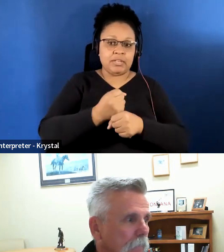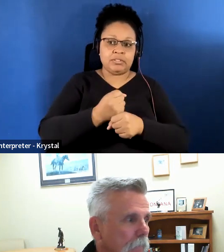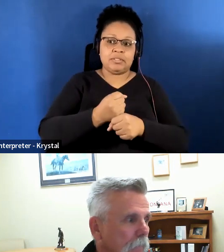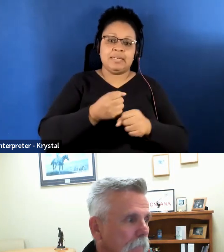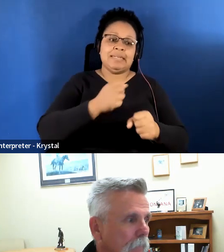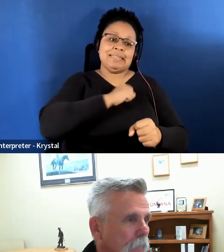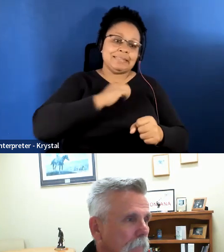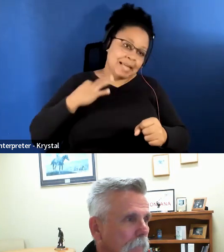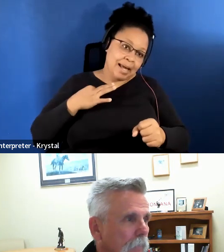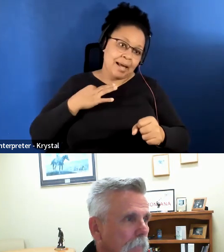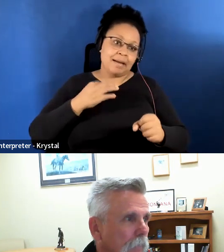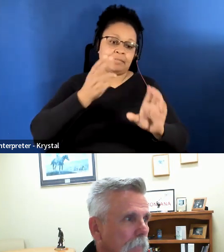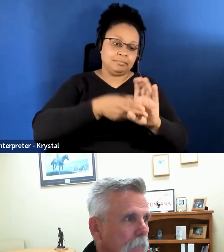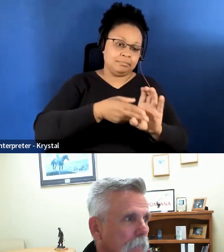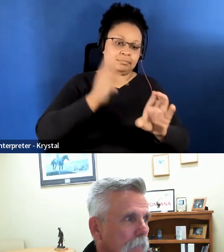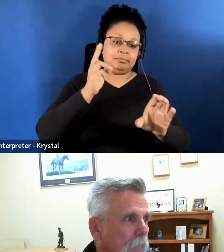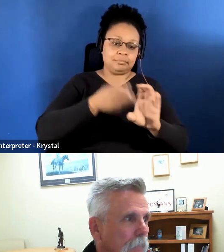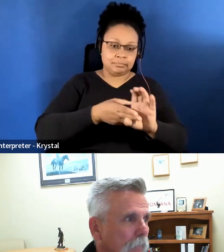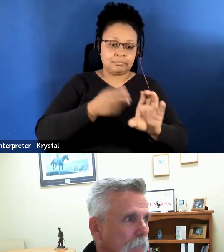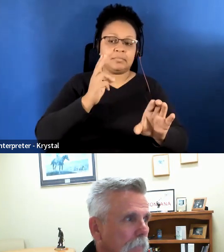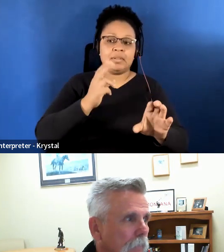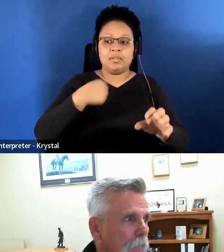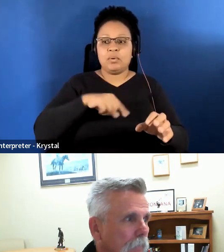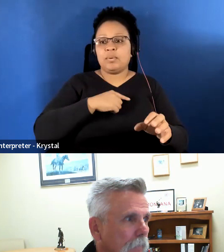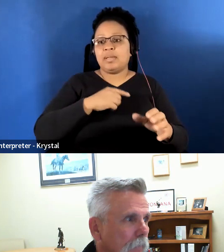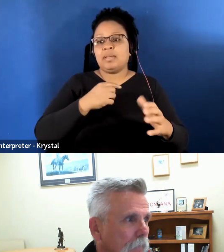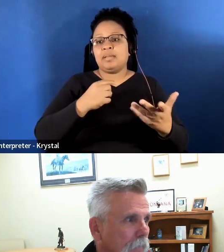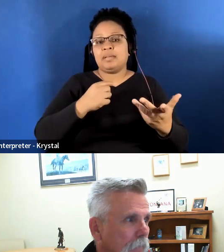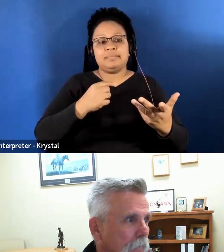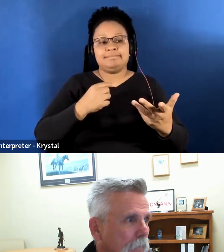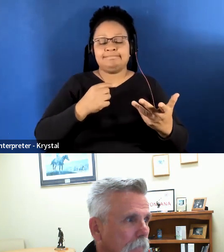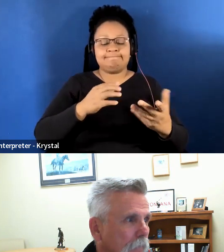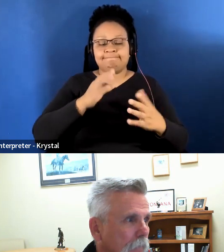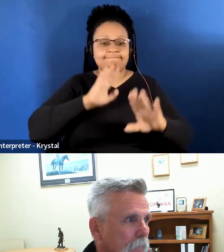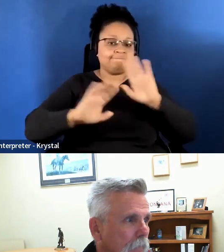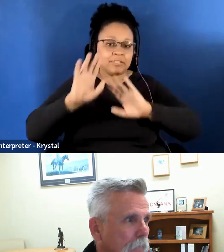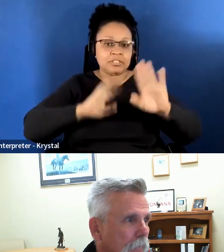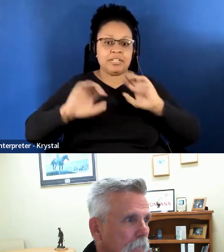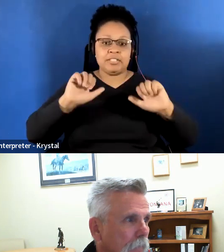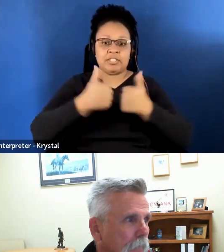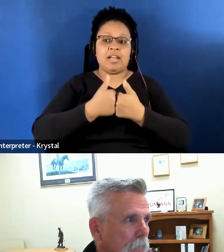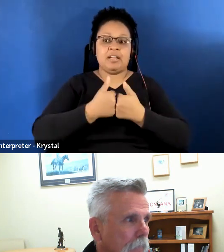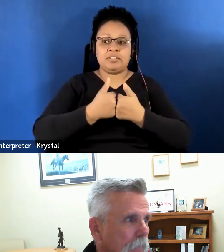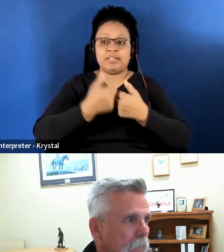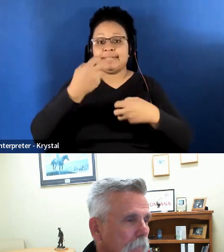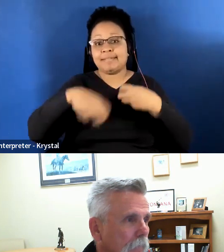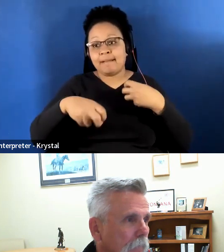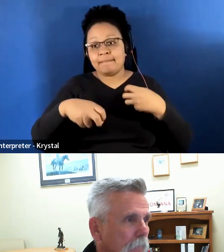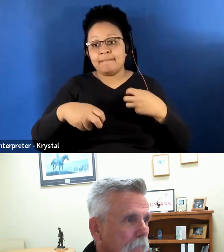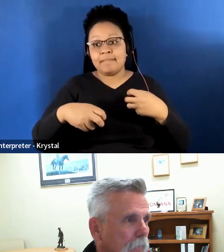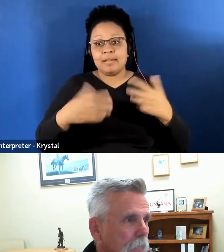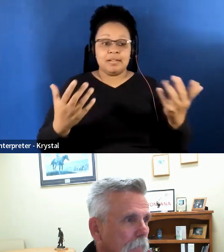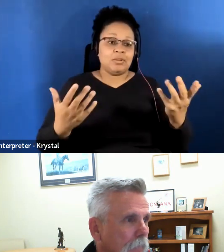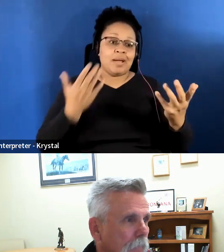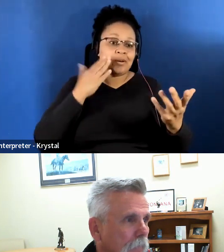in and out, but it is extremely challenging. It's tough. And I'm kind of at a